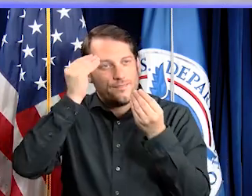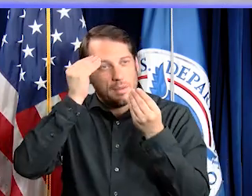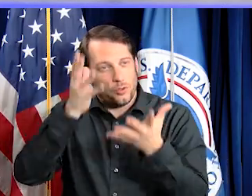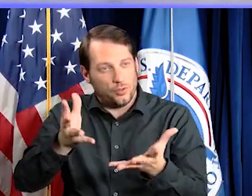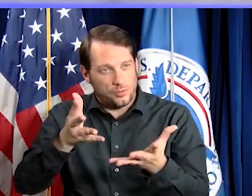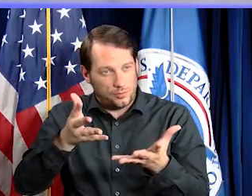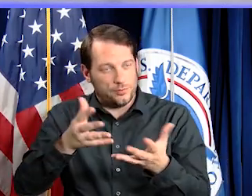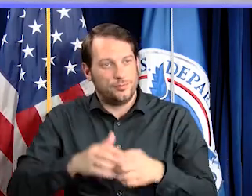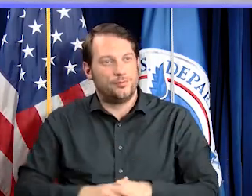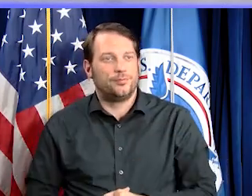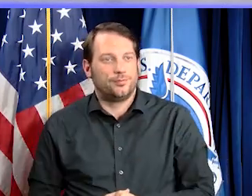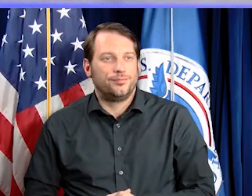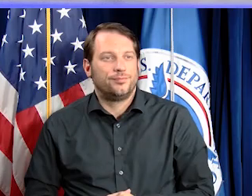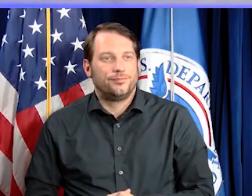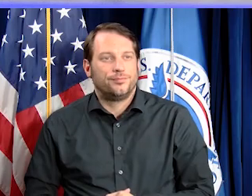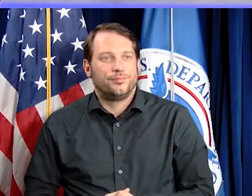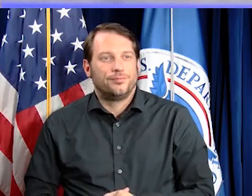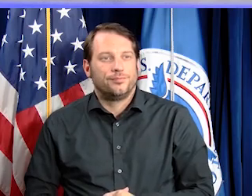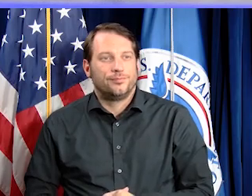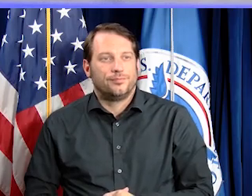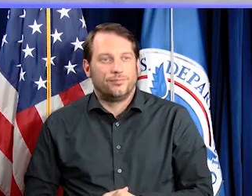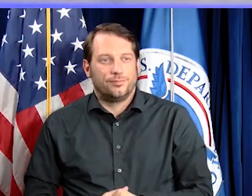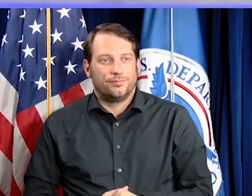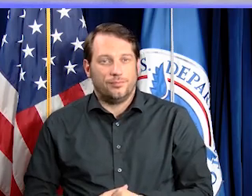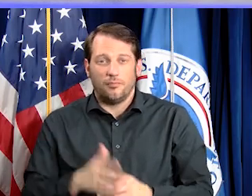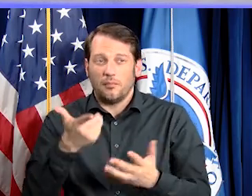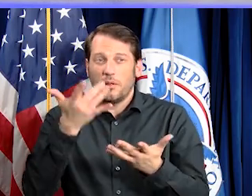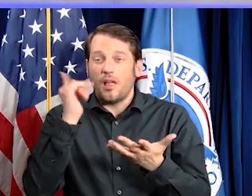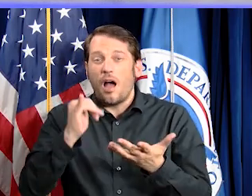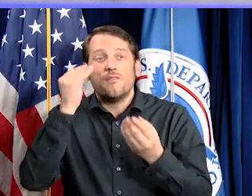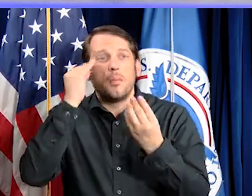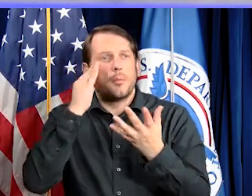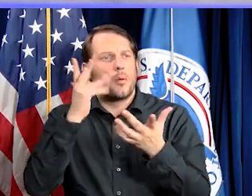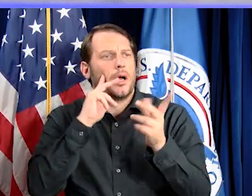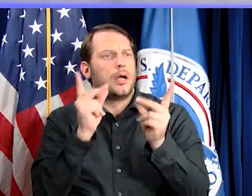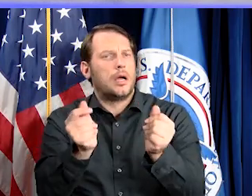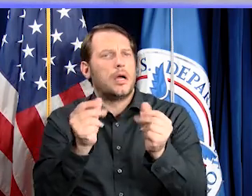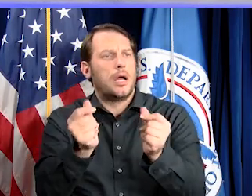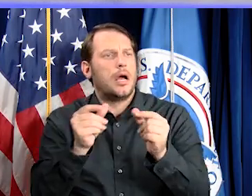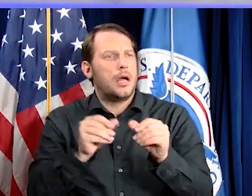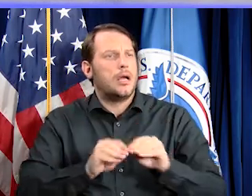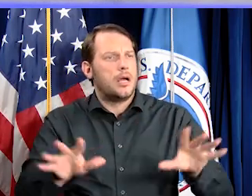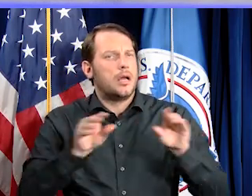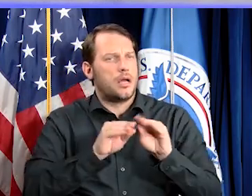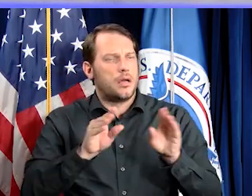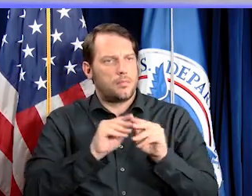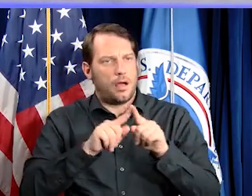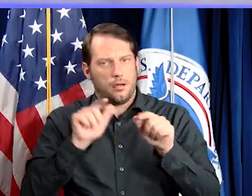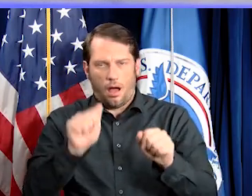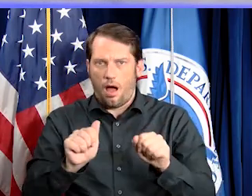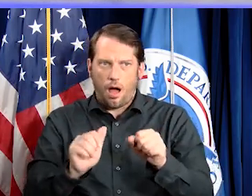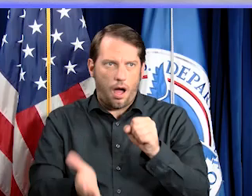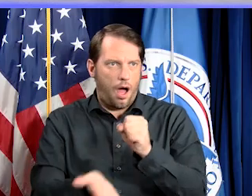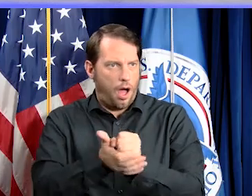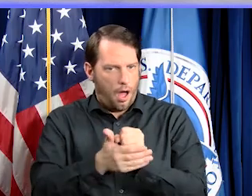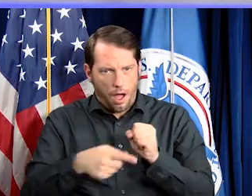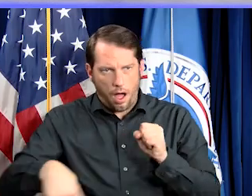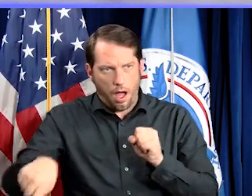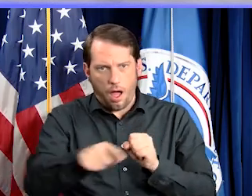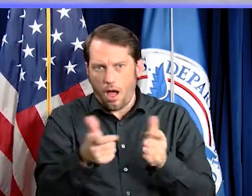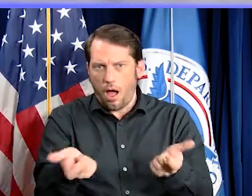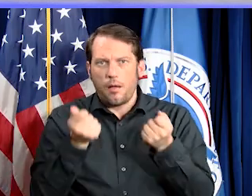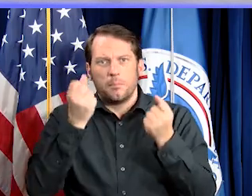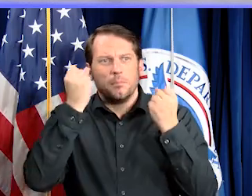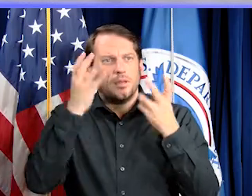through machine learning. But I do think it's important that we leverage all different types of folks to help communicate this information,